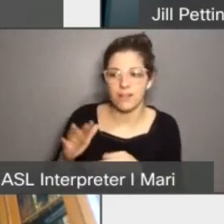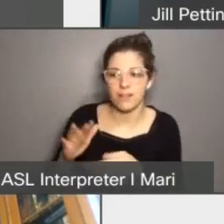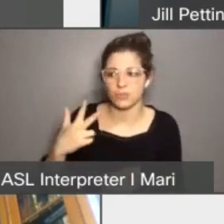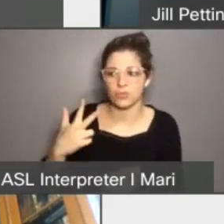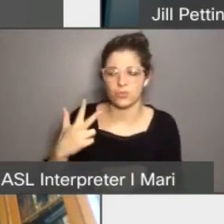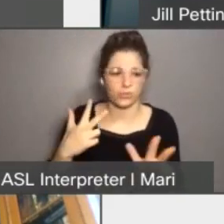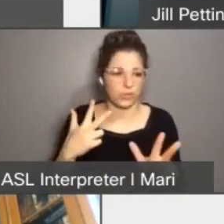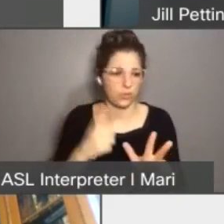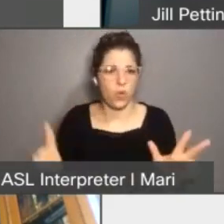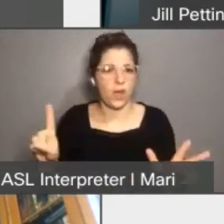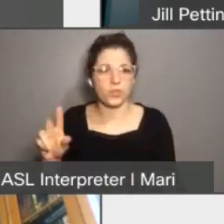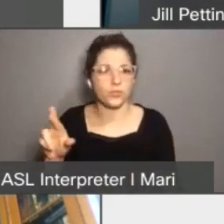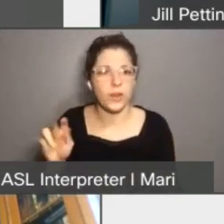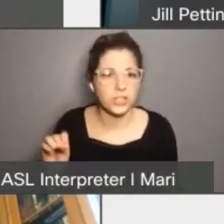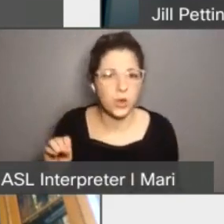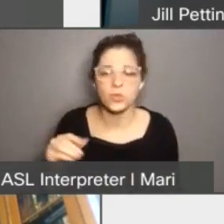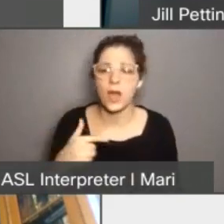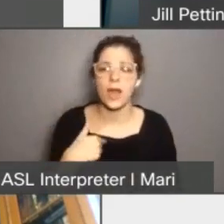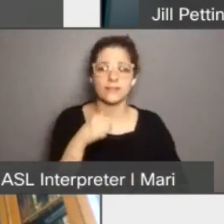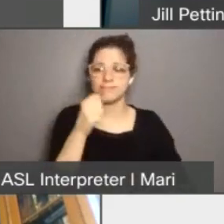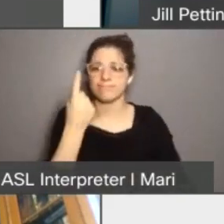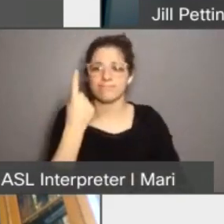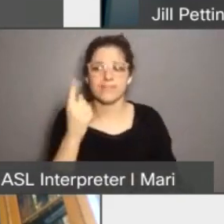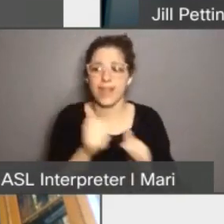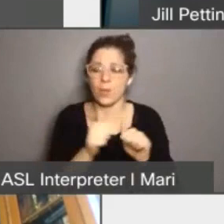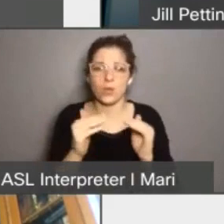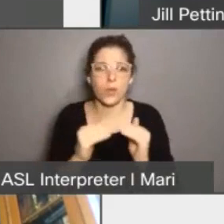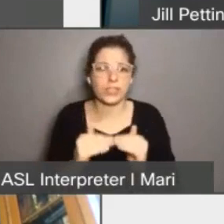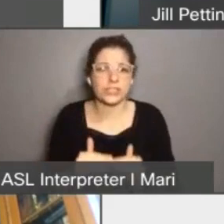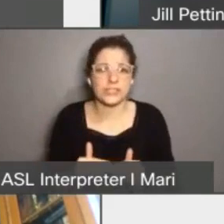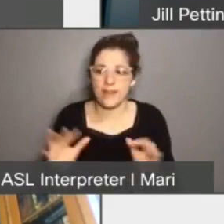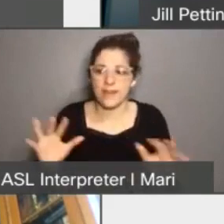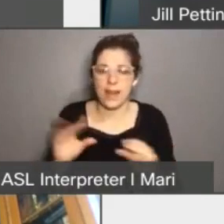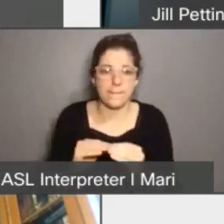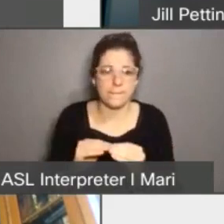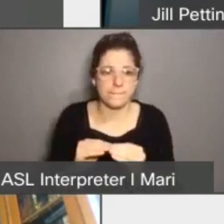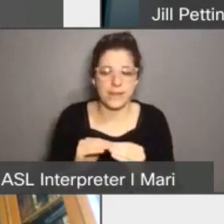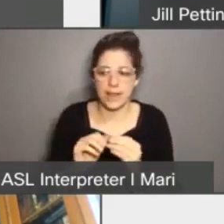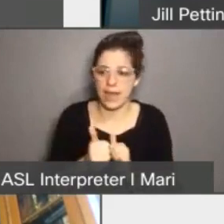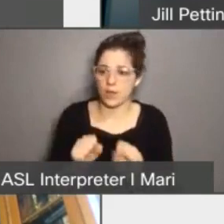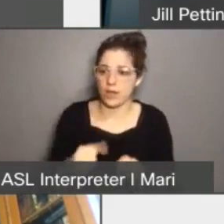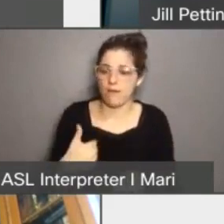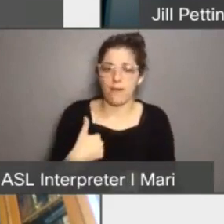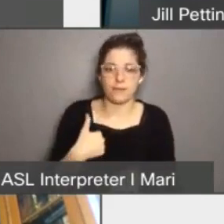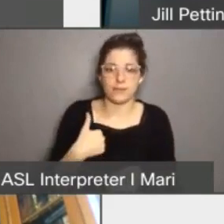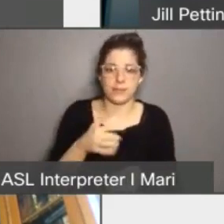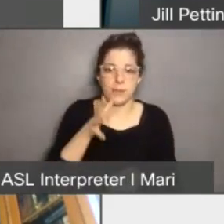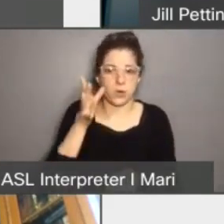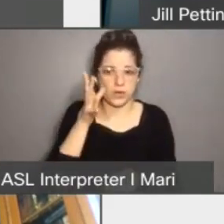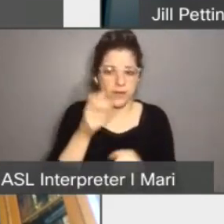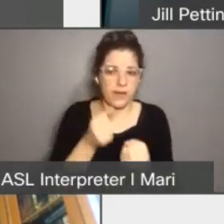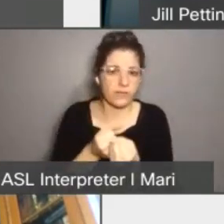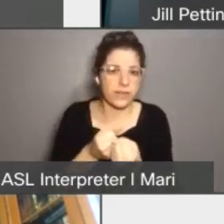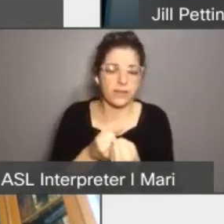3-to-1 ratio. So I don't understand how these equations even add up. And how can I, as a parent,